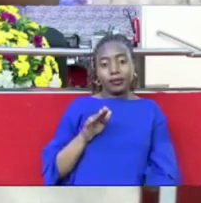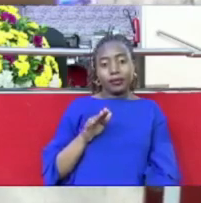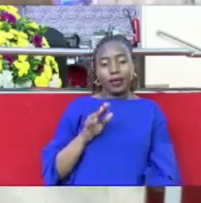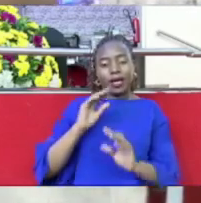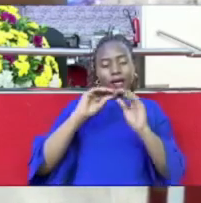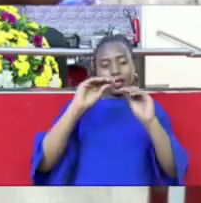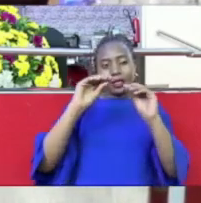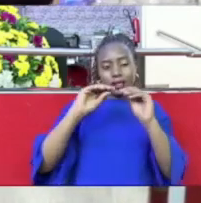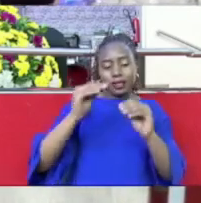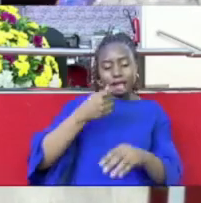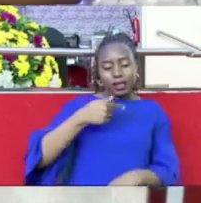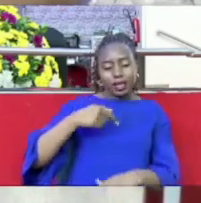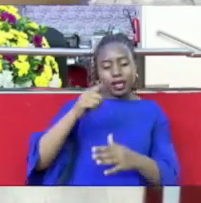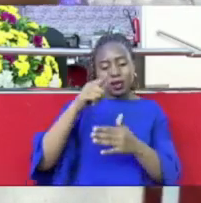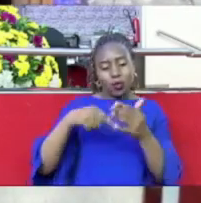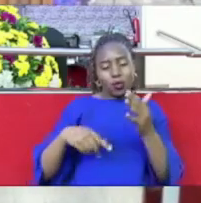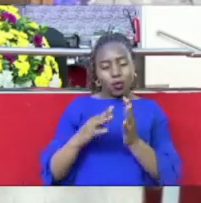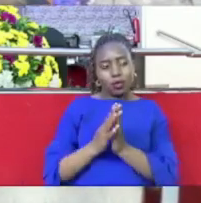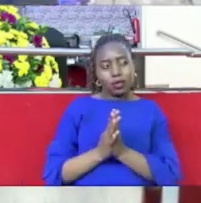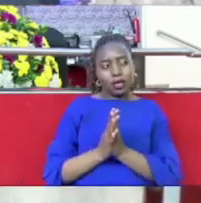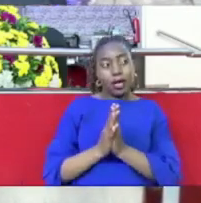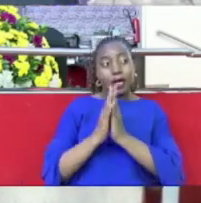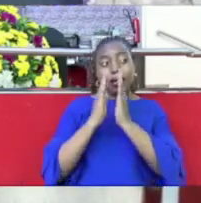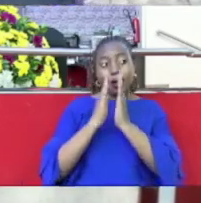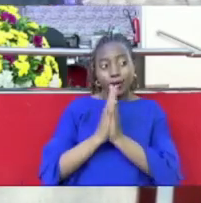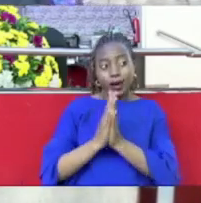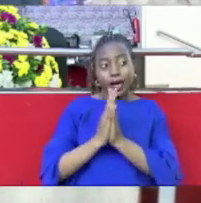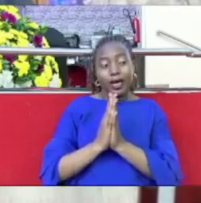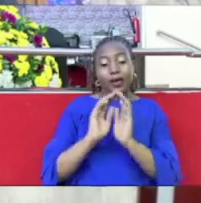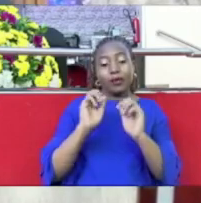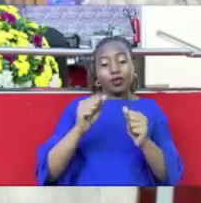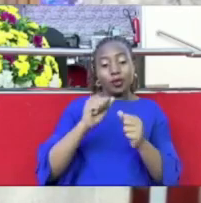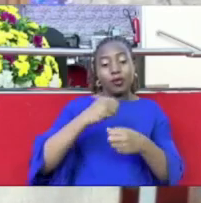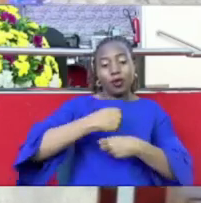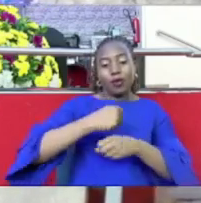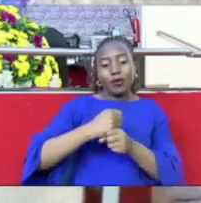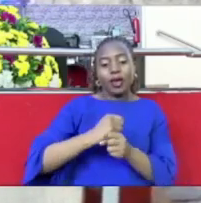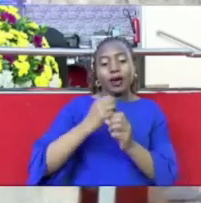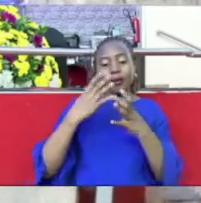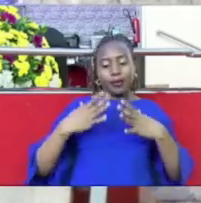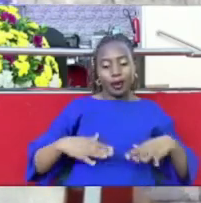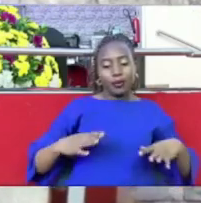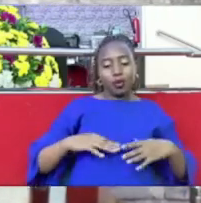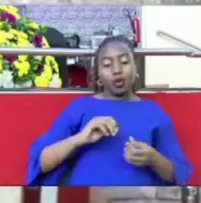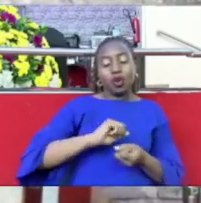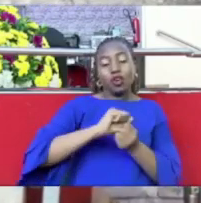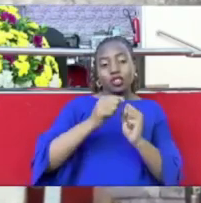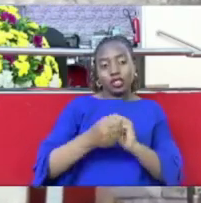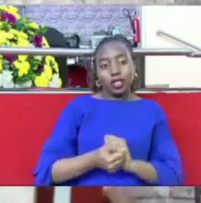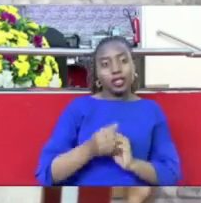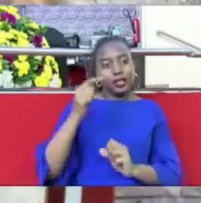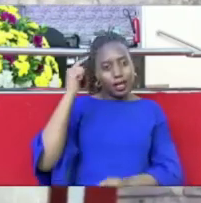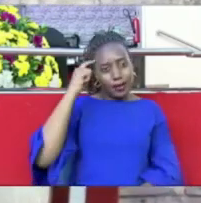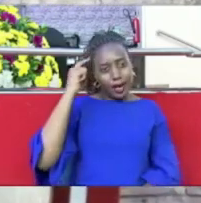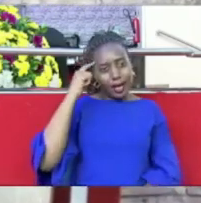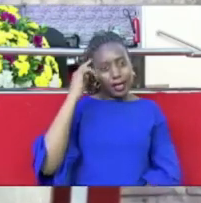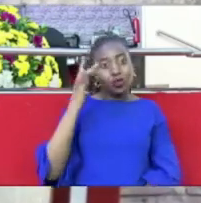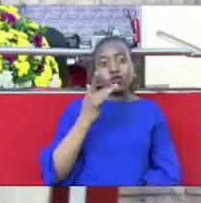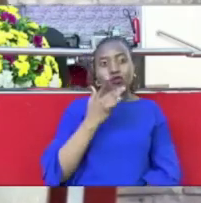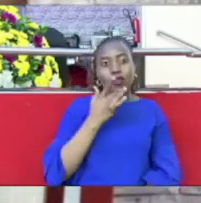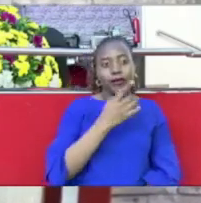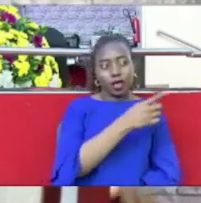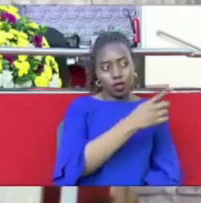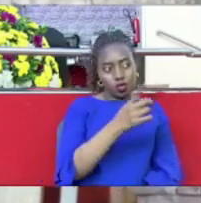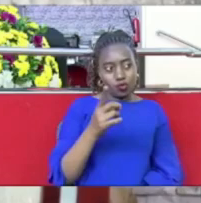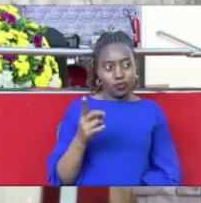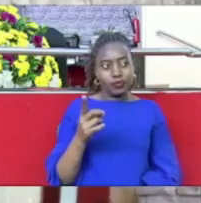people change their mind in favor of you. Funzo ni kwamba maombi yatafanya watu wabadilishe nia zao kukuhusu. On